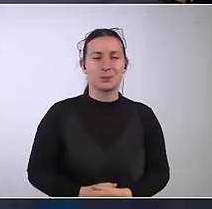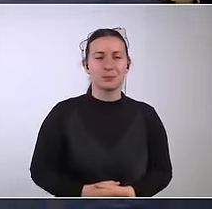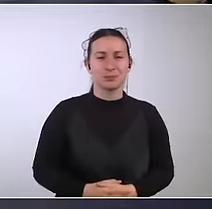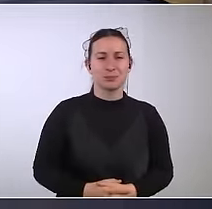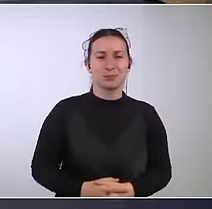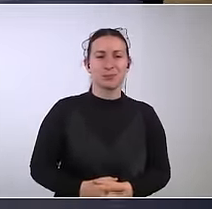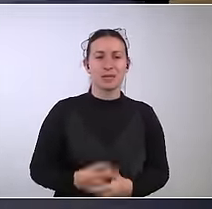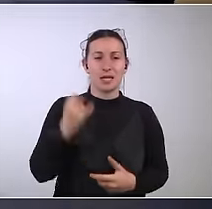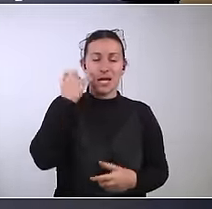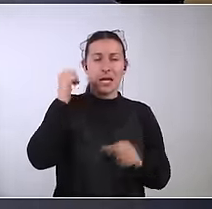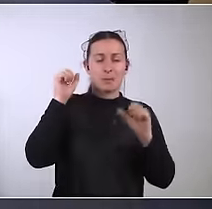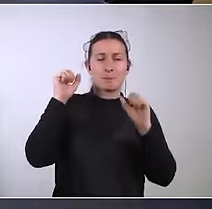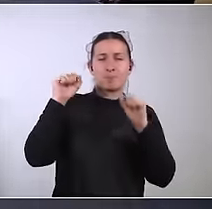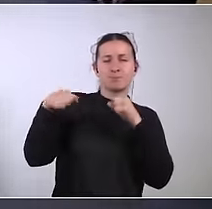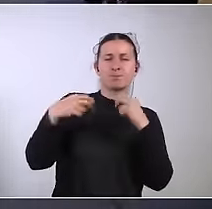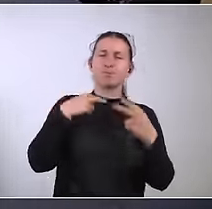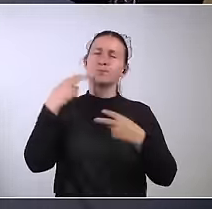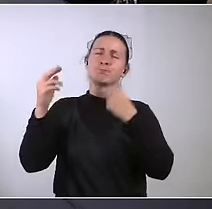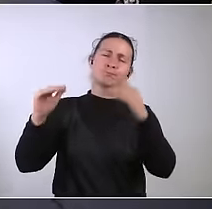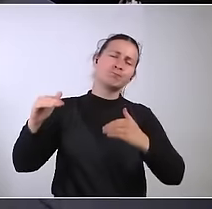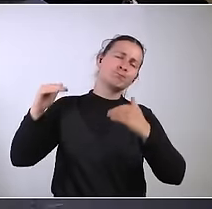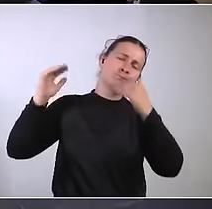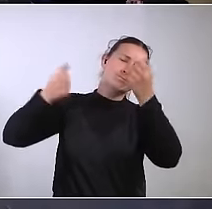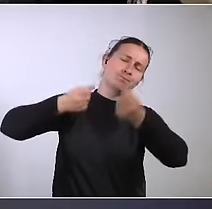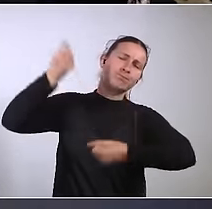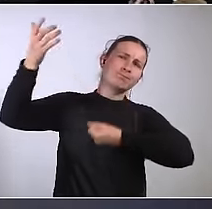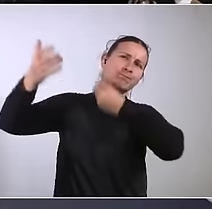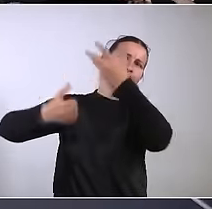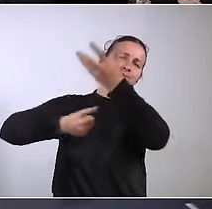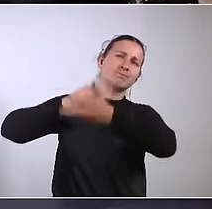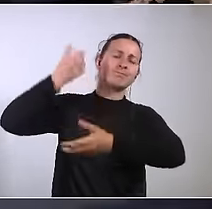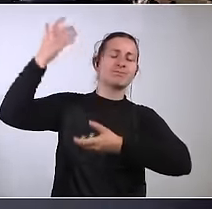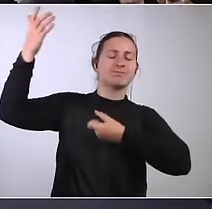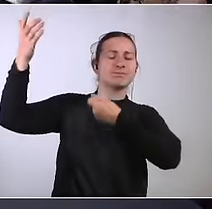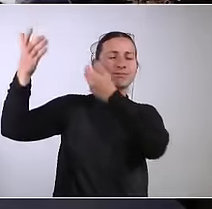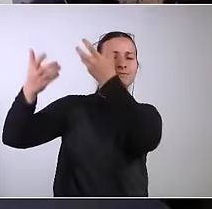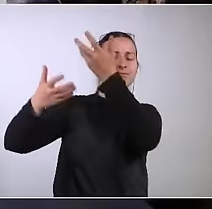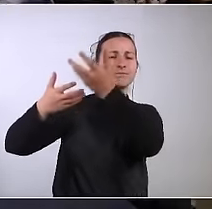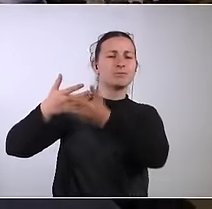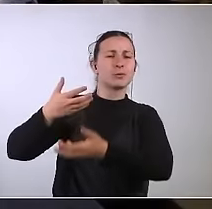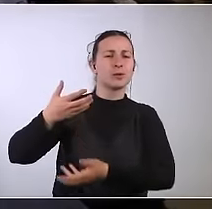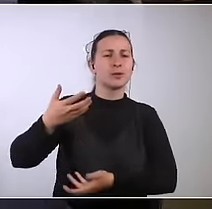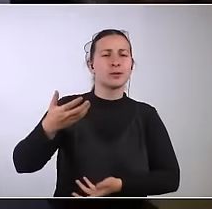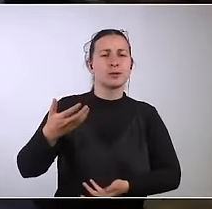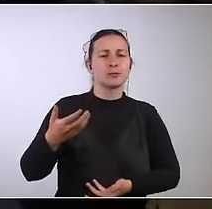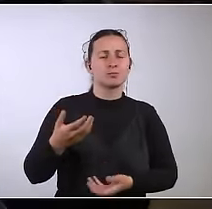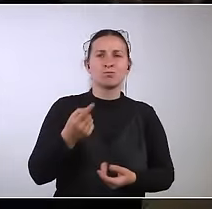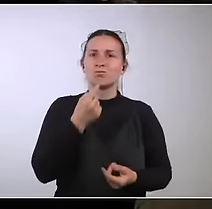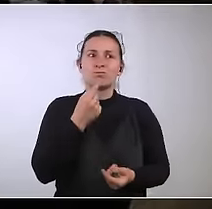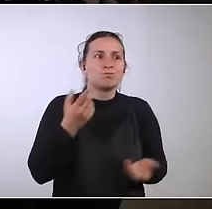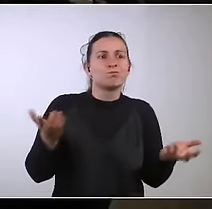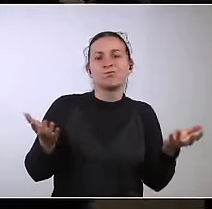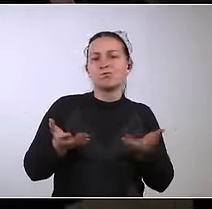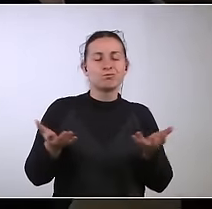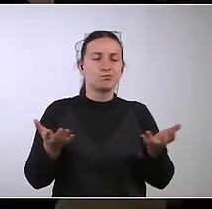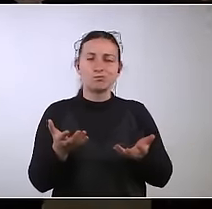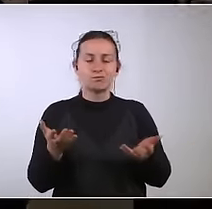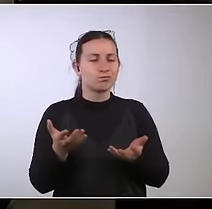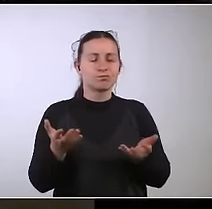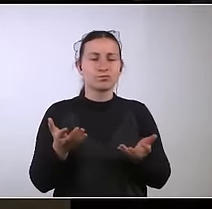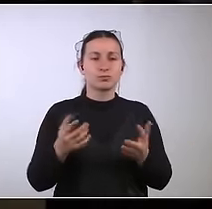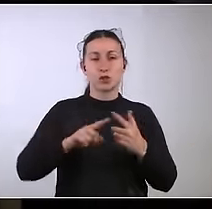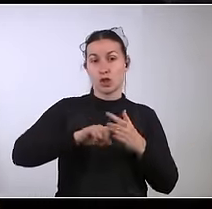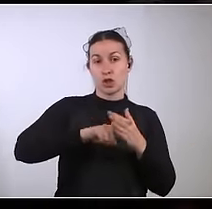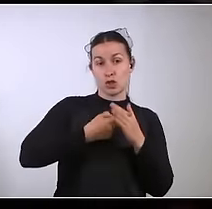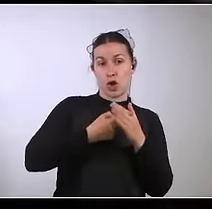If you can open up your mouth and praise him. You say, what do I say? You start by telling